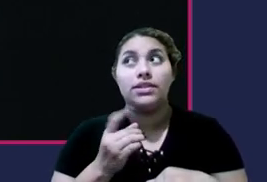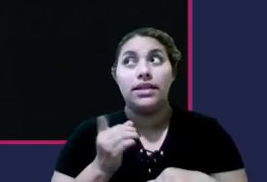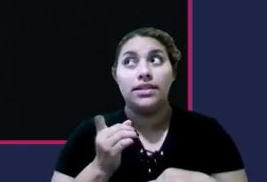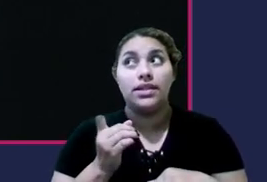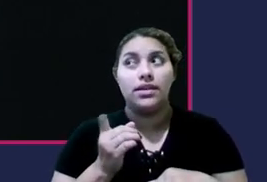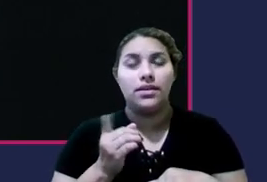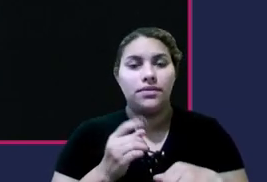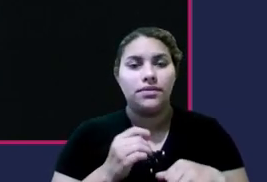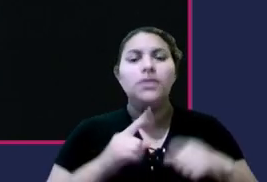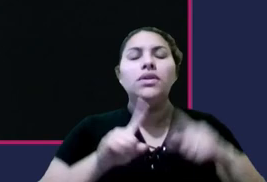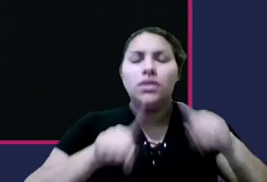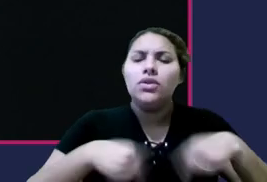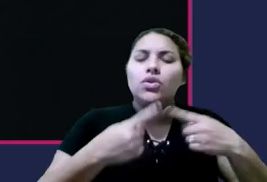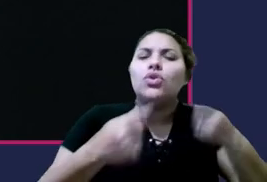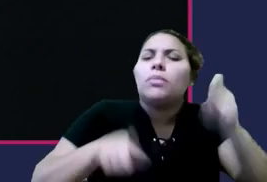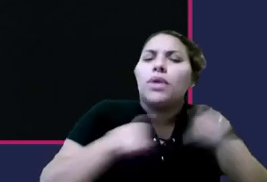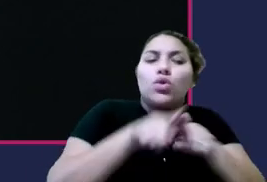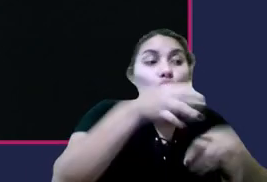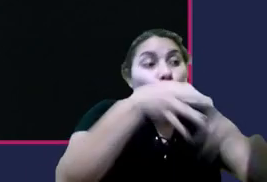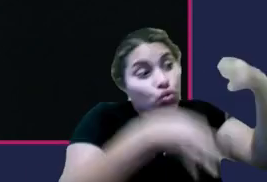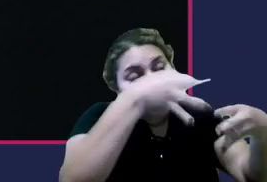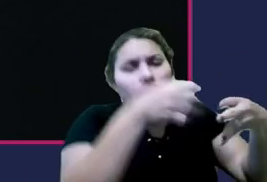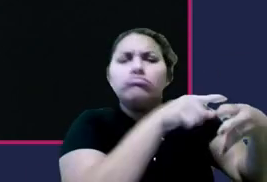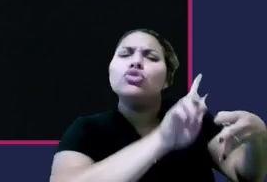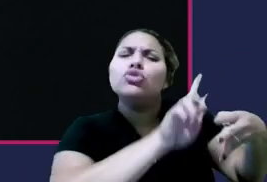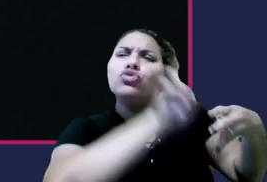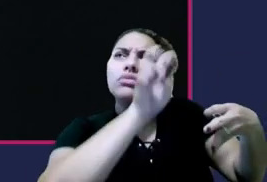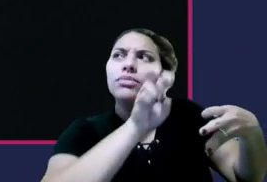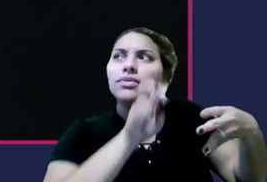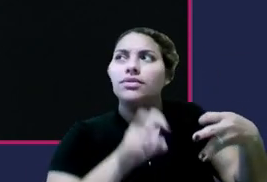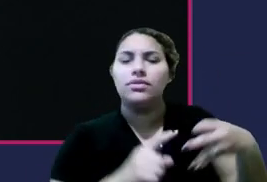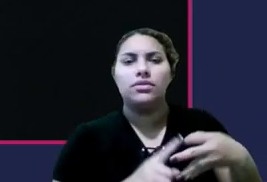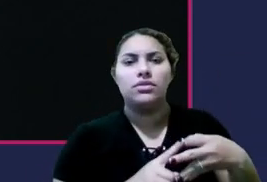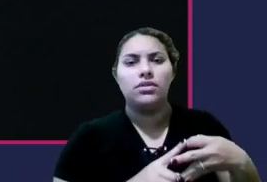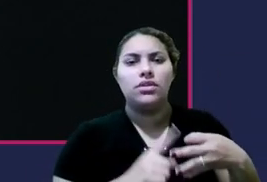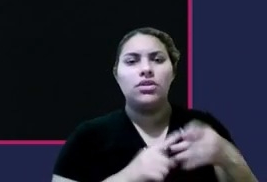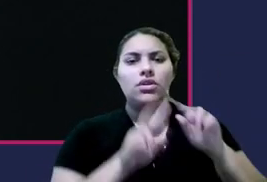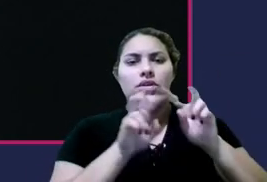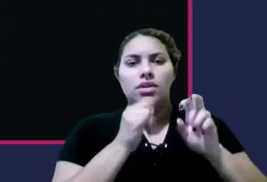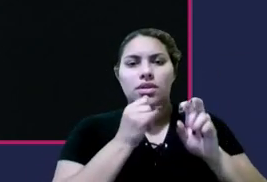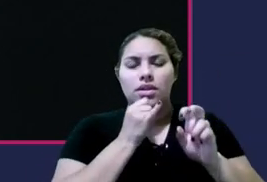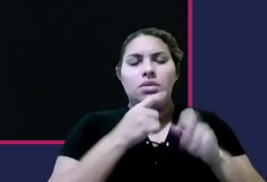to give you a concrete example, Congressman Kalil mentioned the